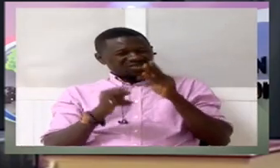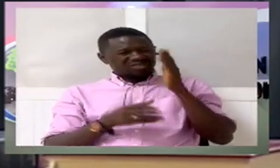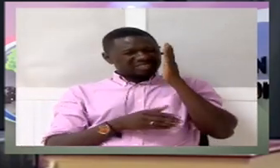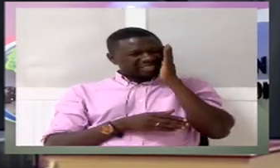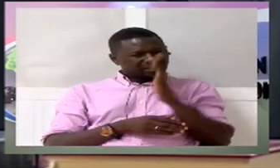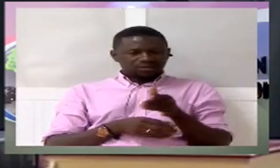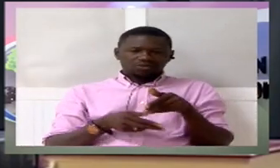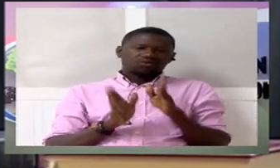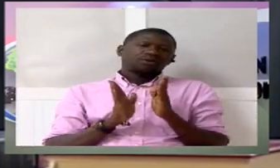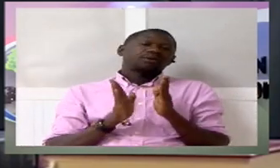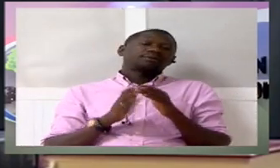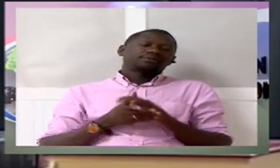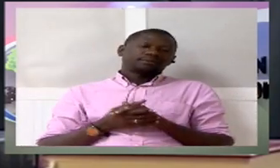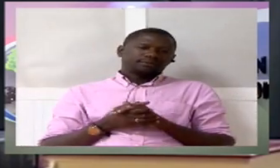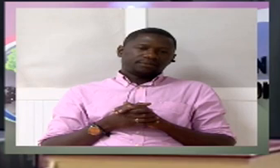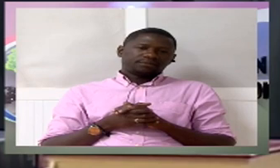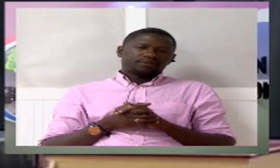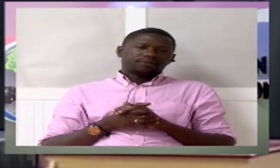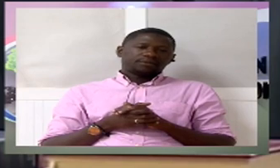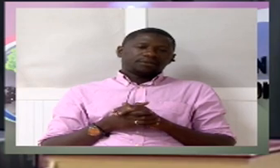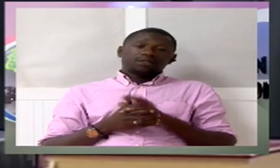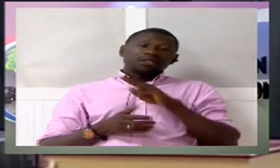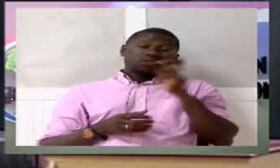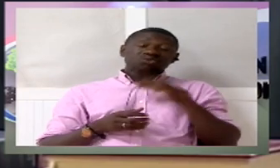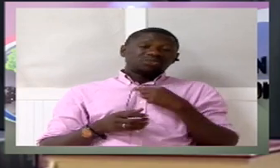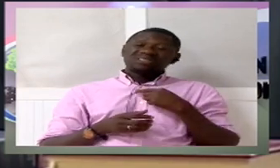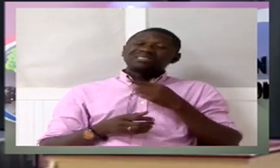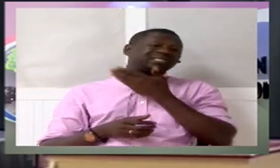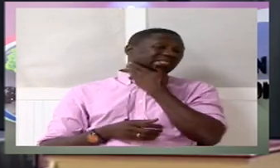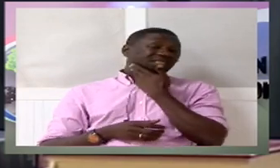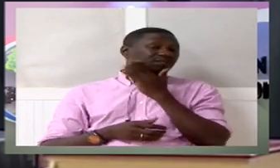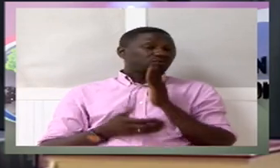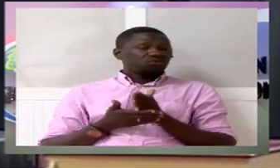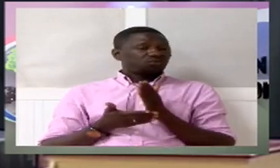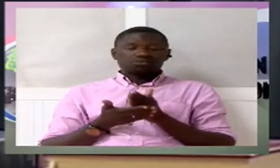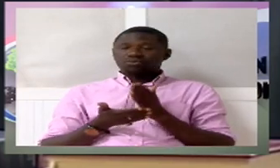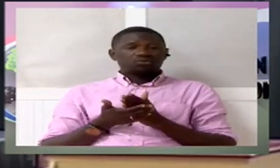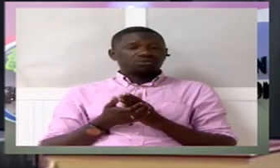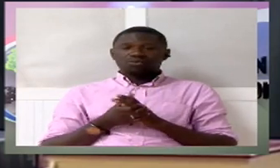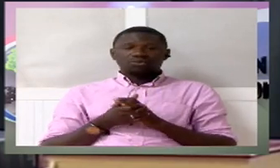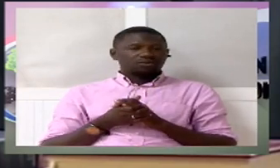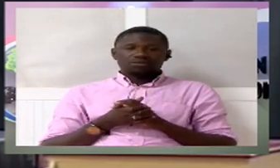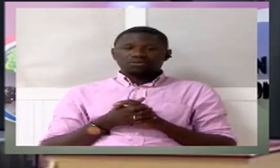nsa nyanna ko jubela bake ani hakilola. It's not the least easy amanke kuri me sona yata.